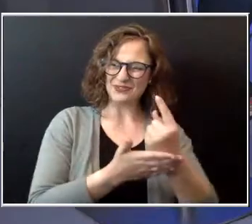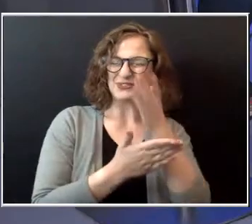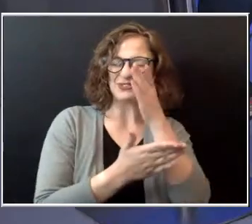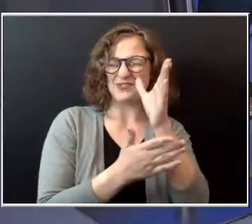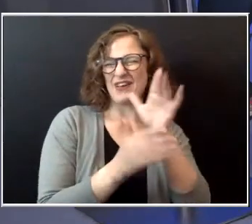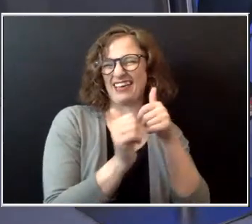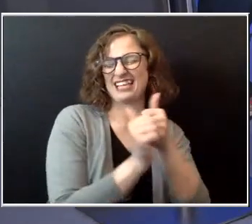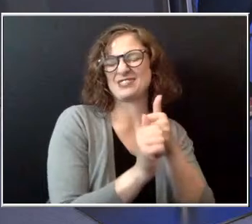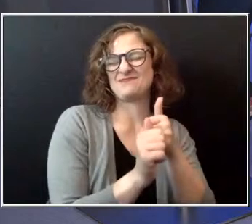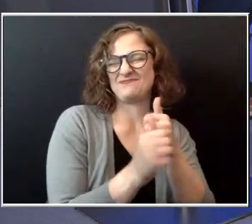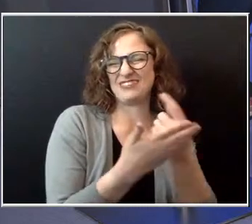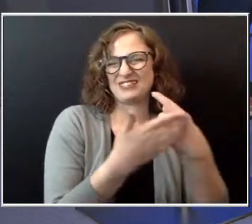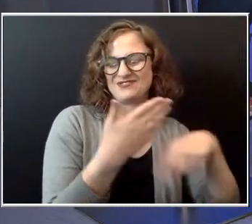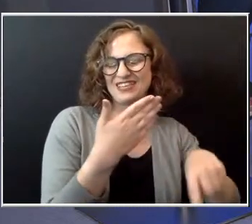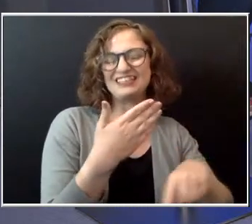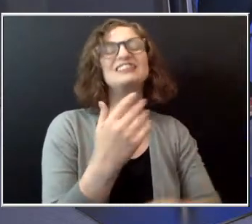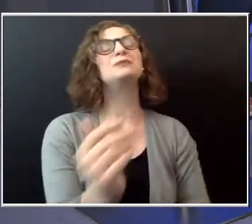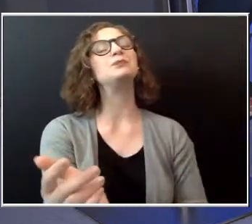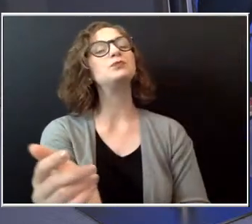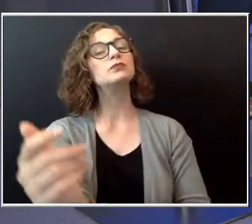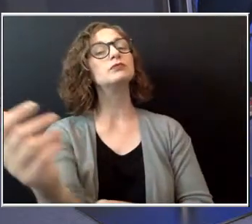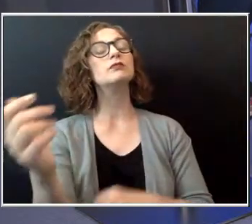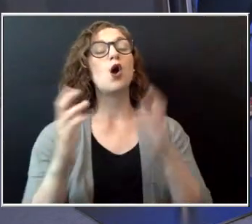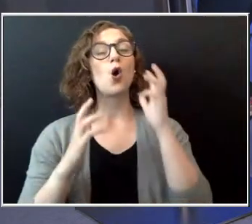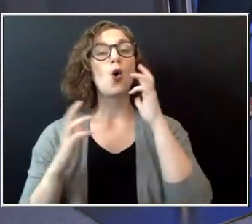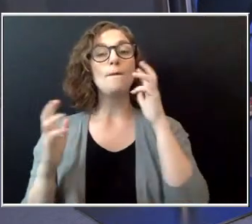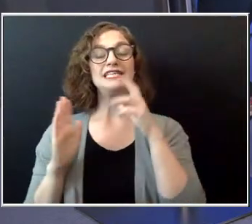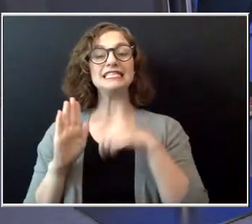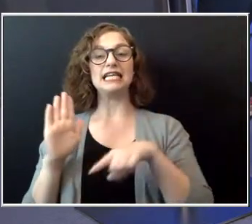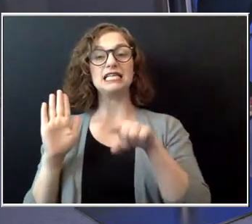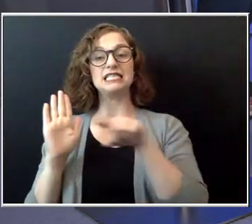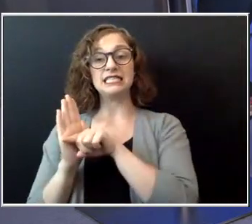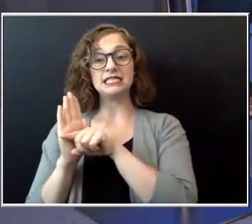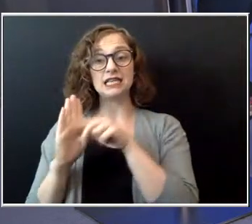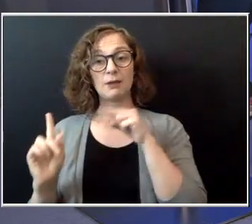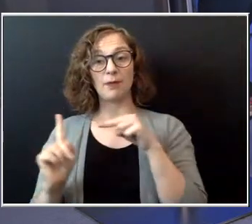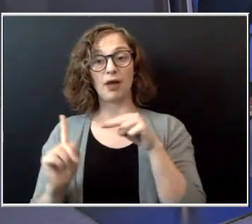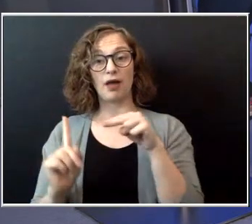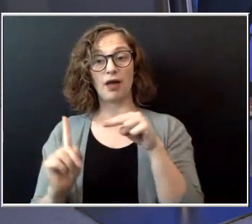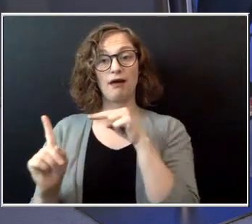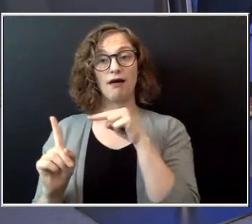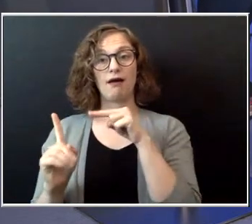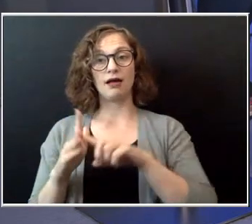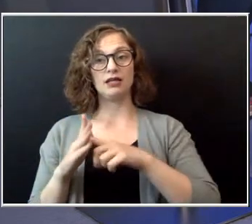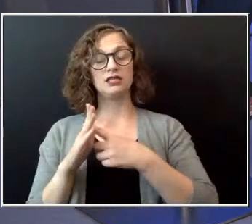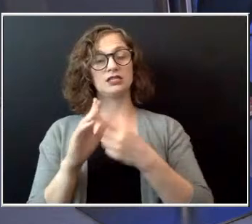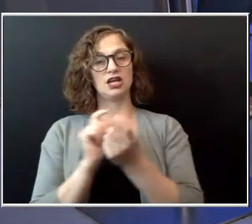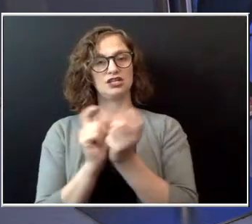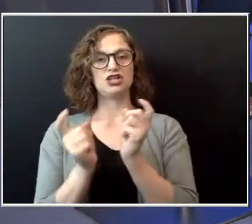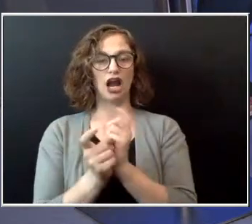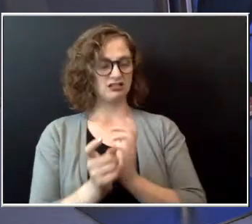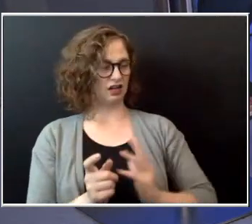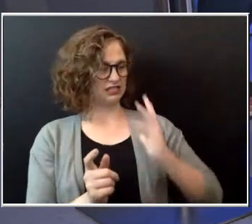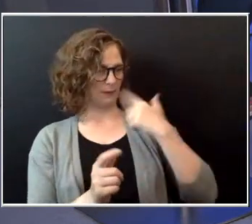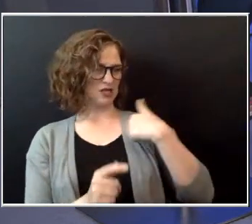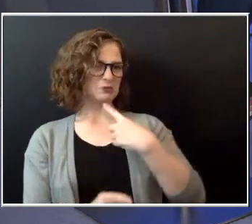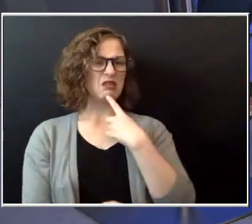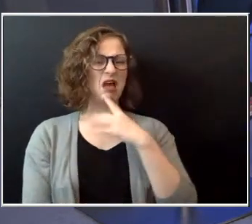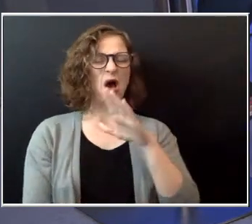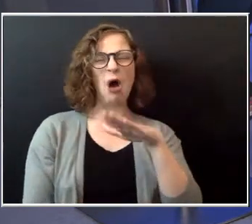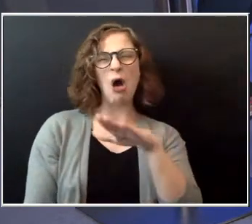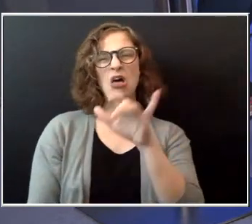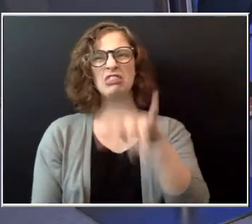surrounding obesity is starting to change because historically we've said that was a choice, you don't need to do that, and you're doing it to yourself, and it's your own